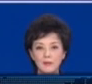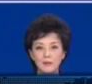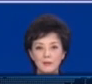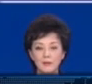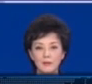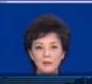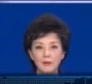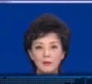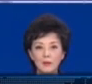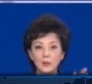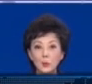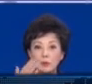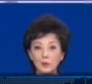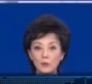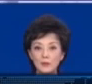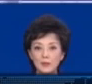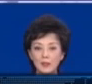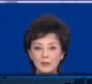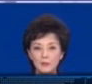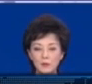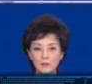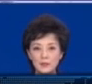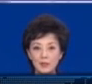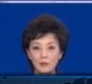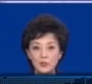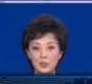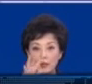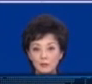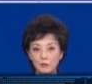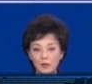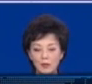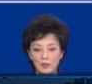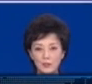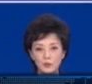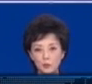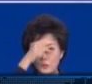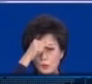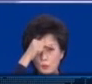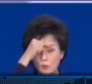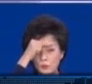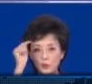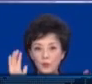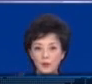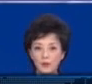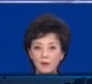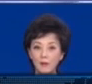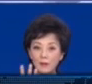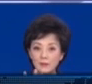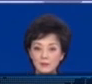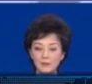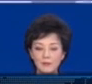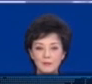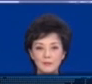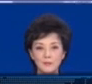assistance to several other countries, for example, Pakistan, the African Union. We offer them with the NAT and some